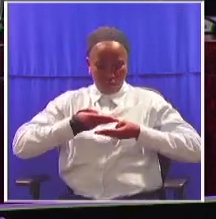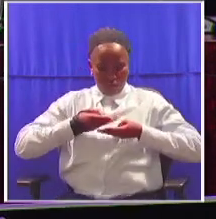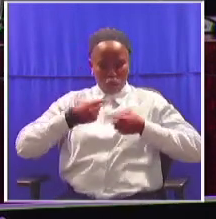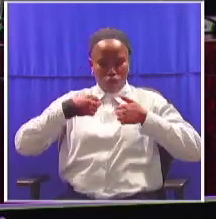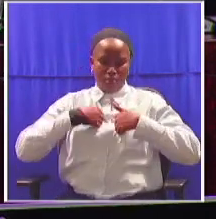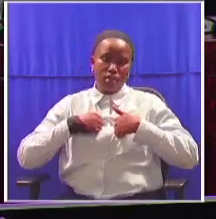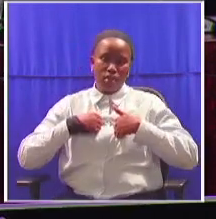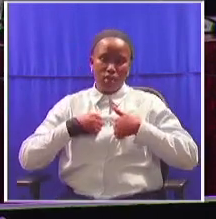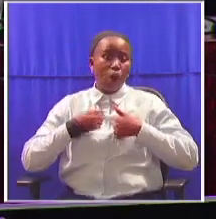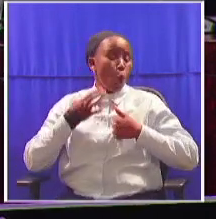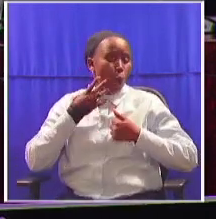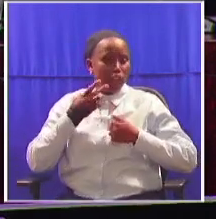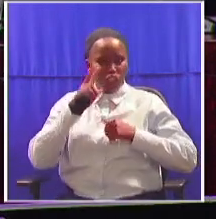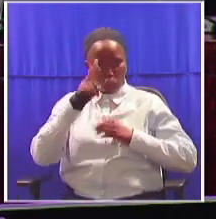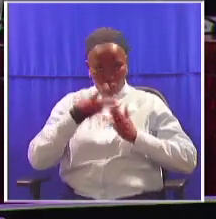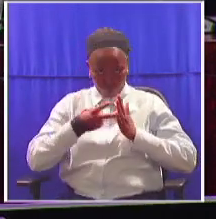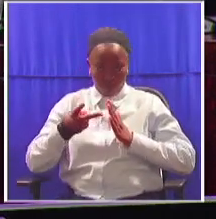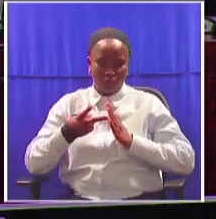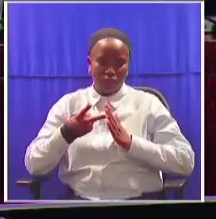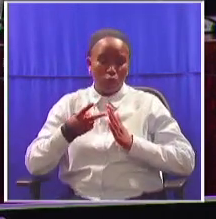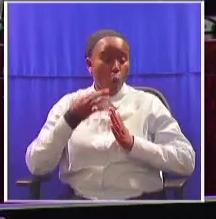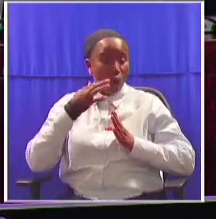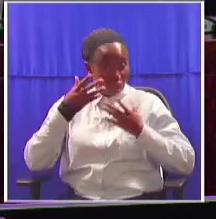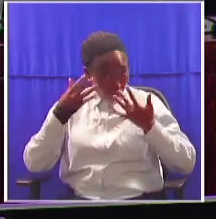within 2 weeks of concluding its work.